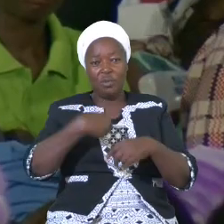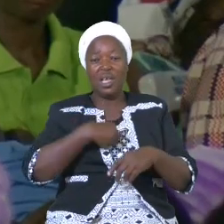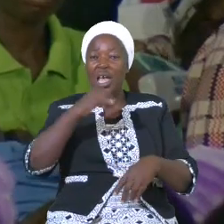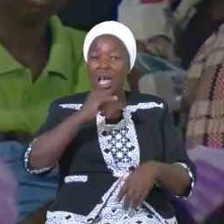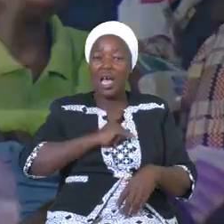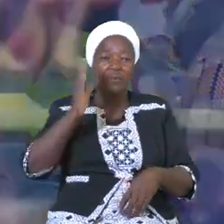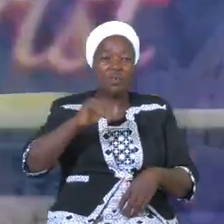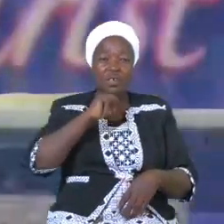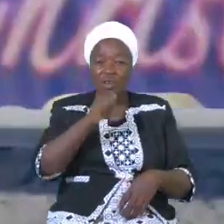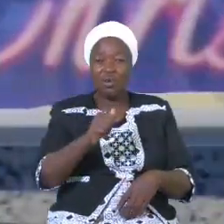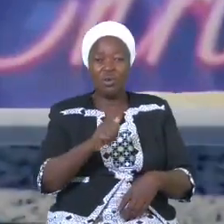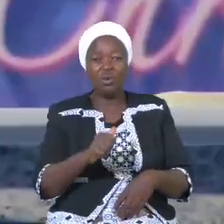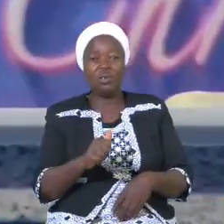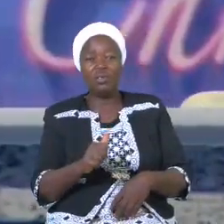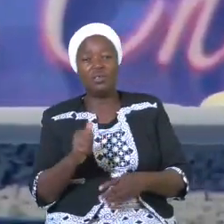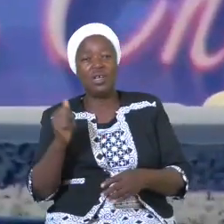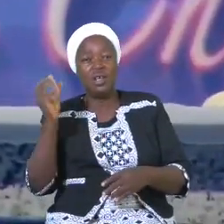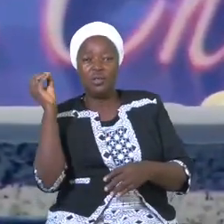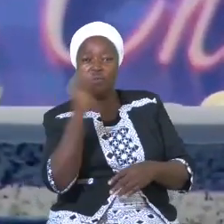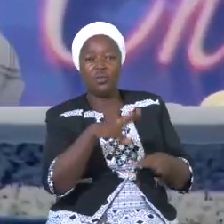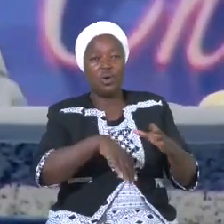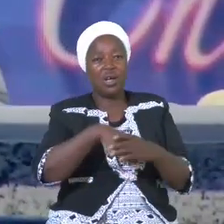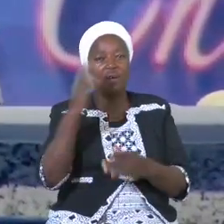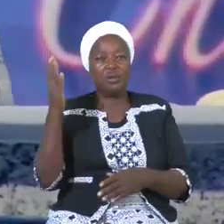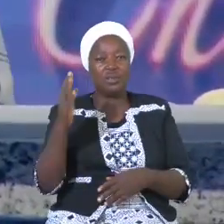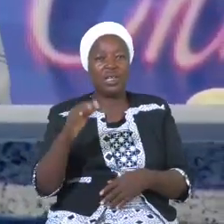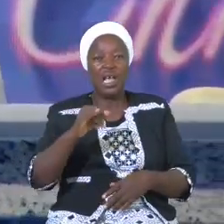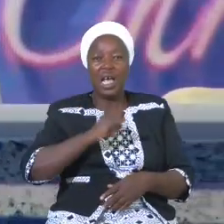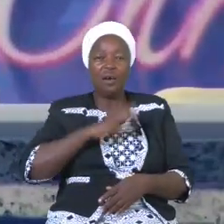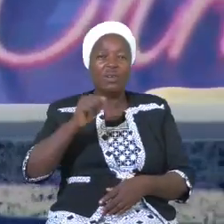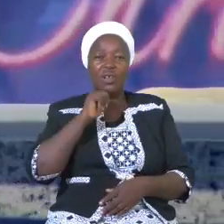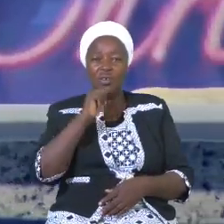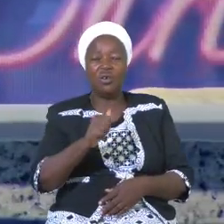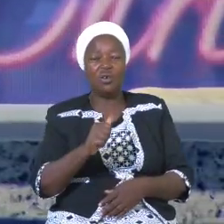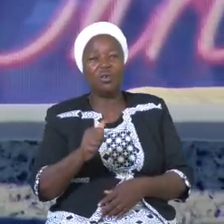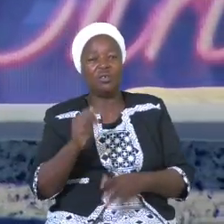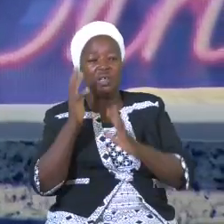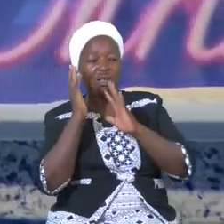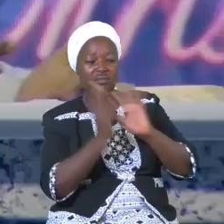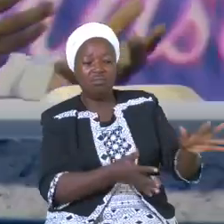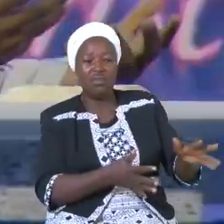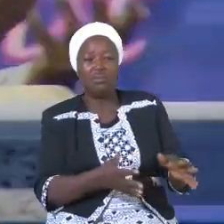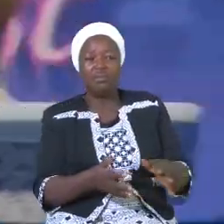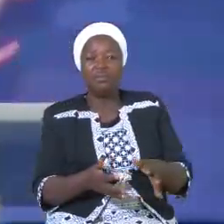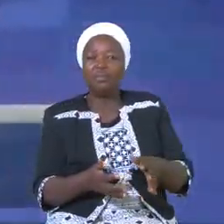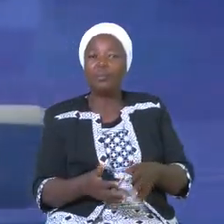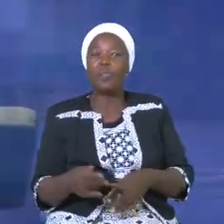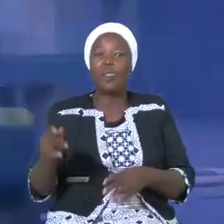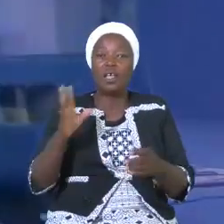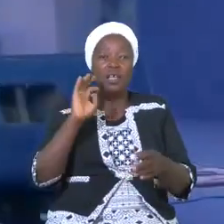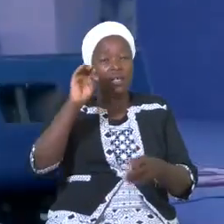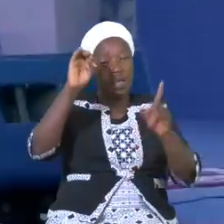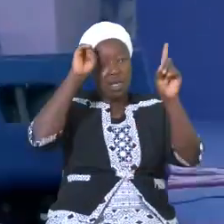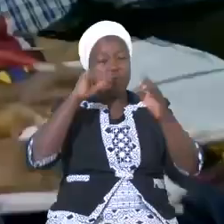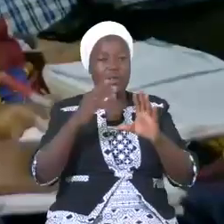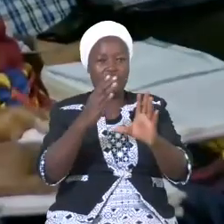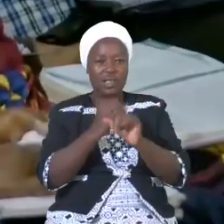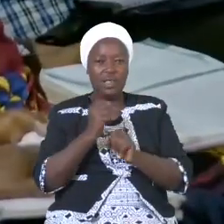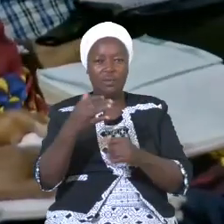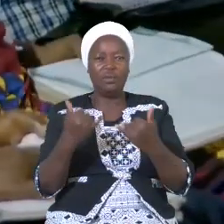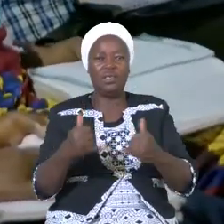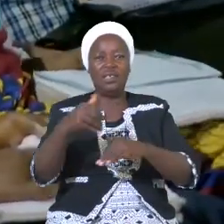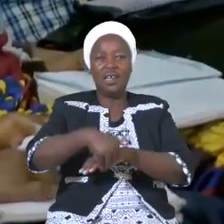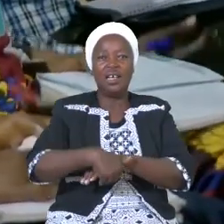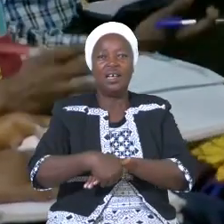wise cast out i really know why it's cast out it will receive you tonight he